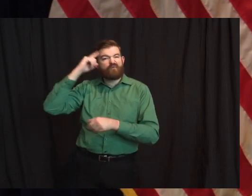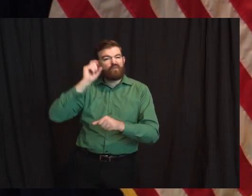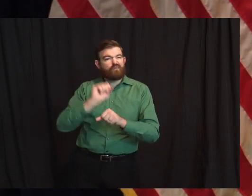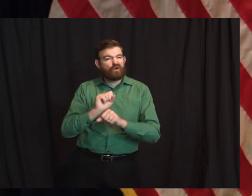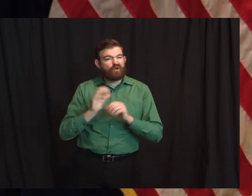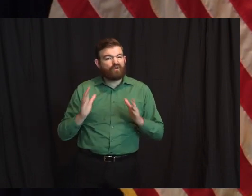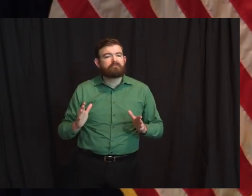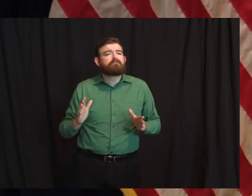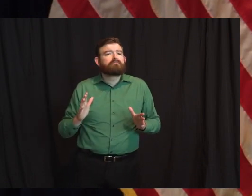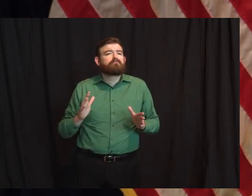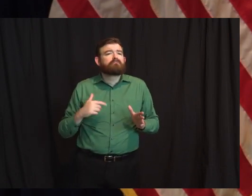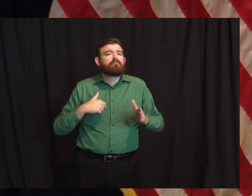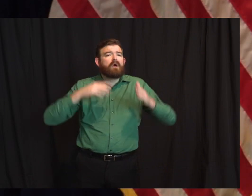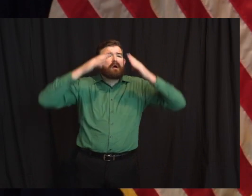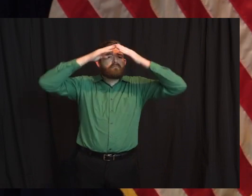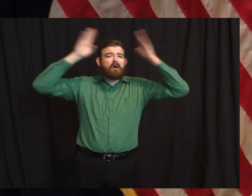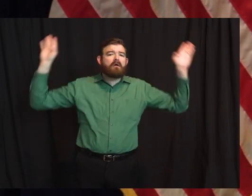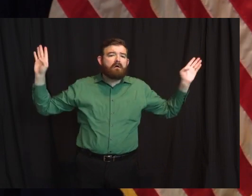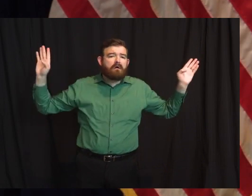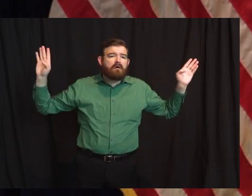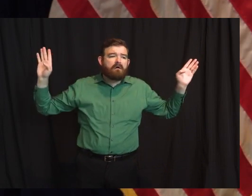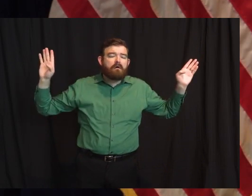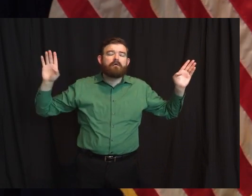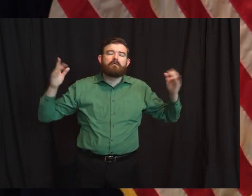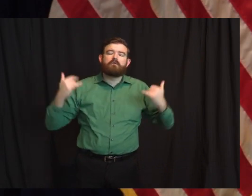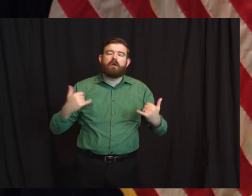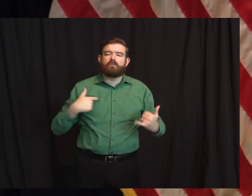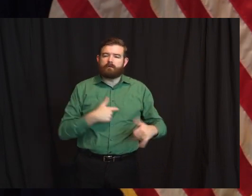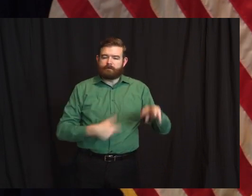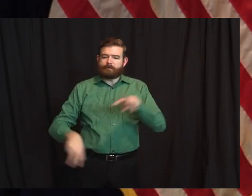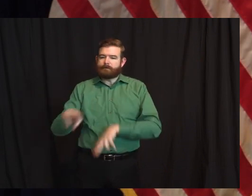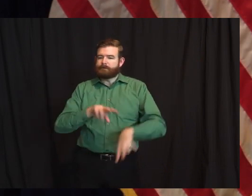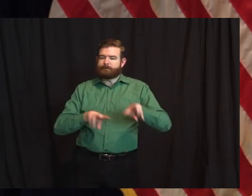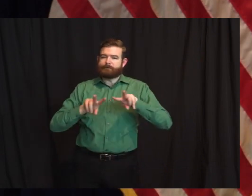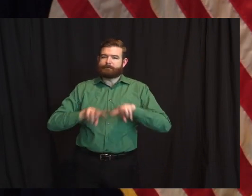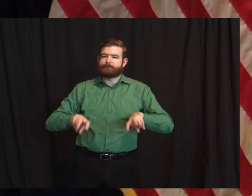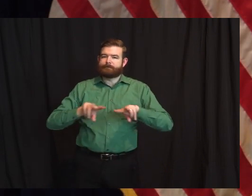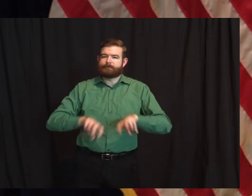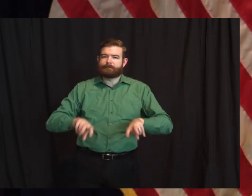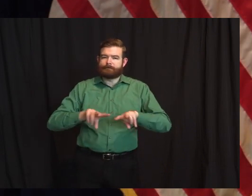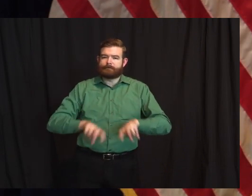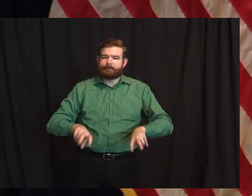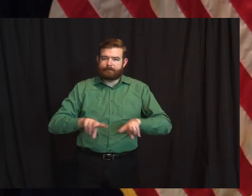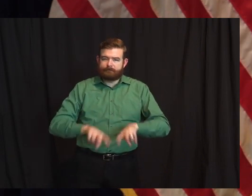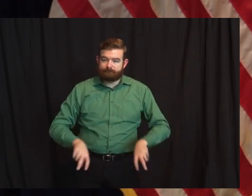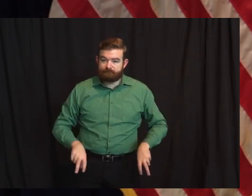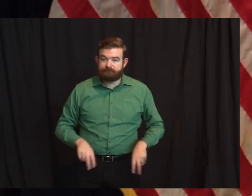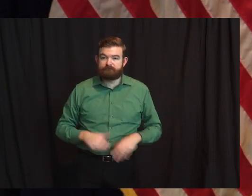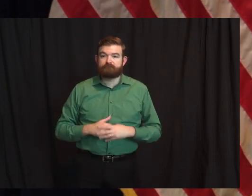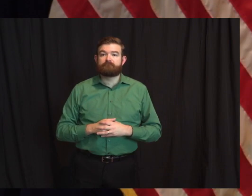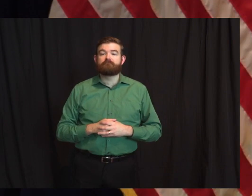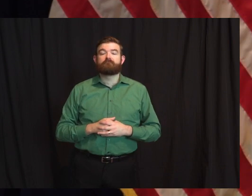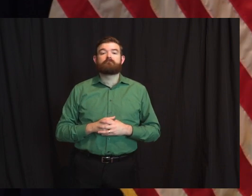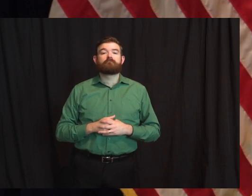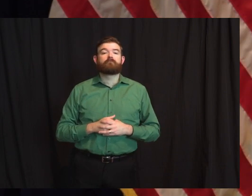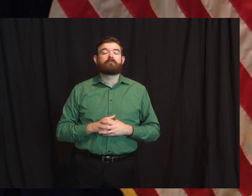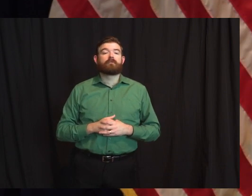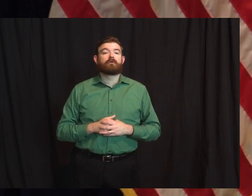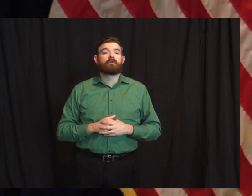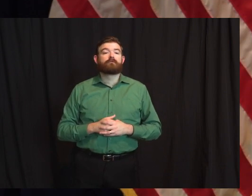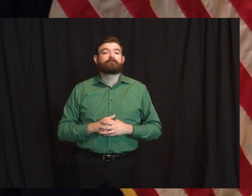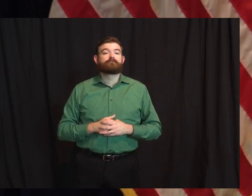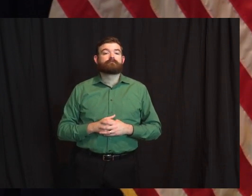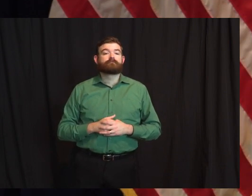we're reviewing that like as we do anything that comes across our desk. Again, I want to repeat